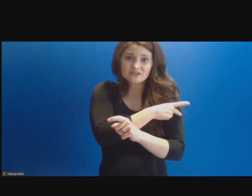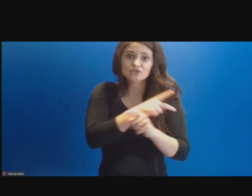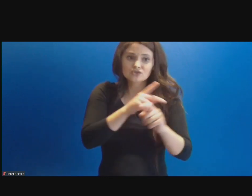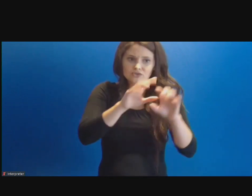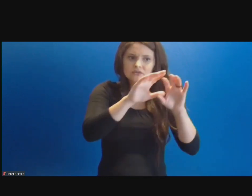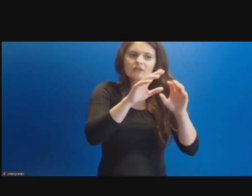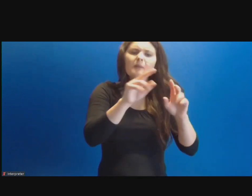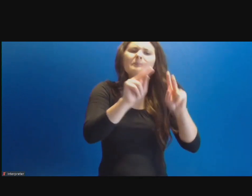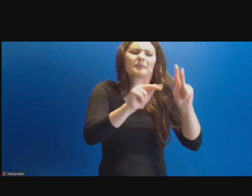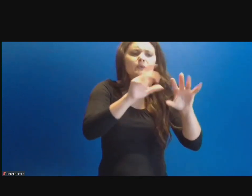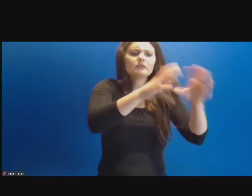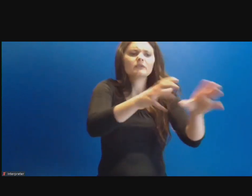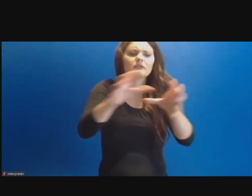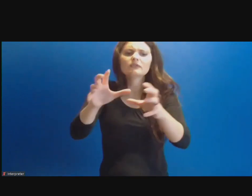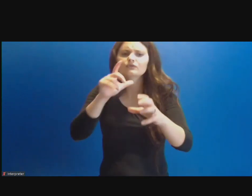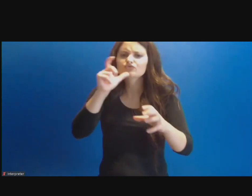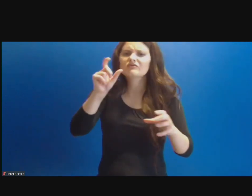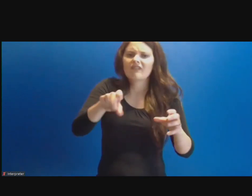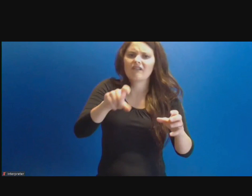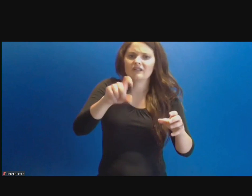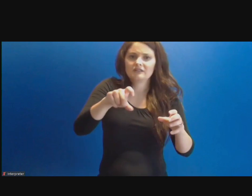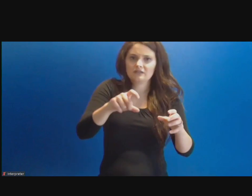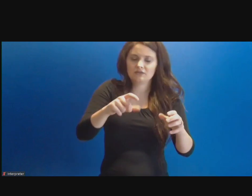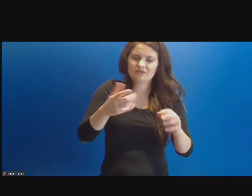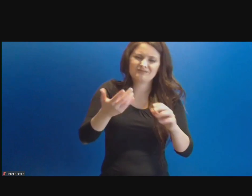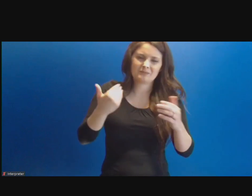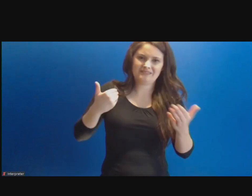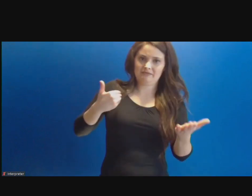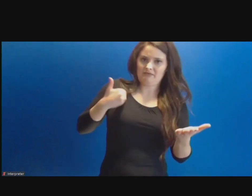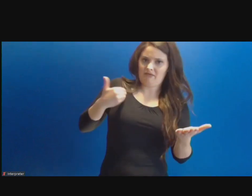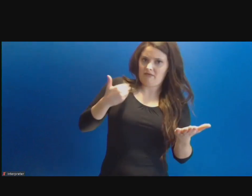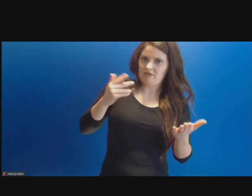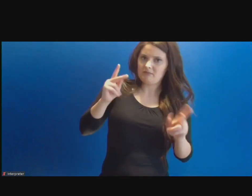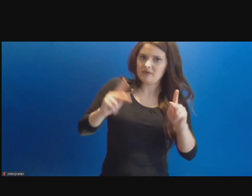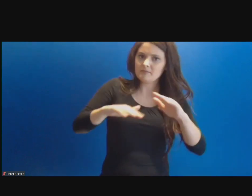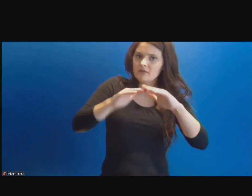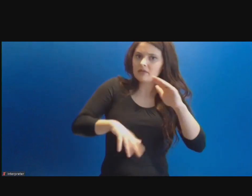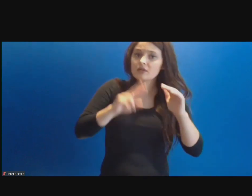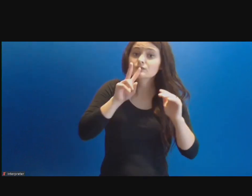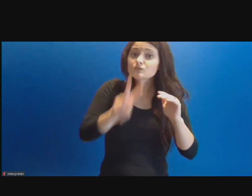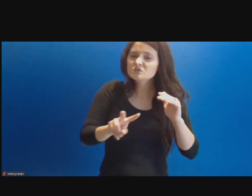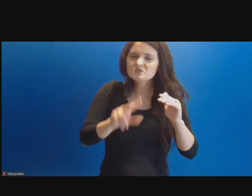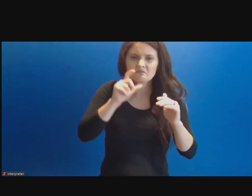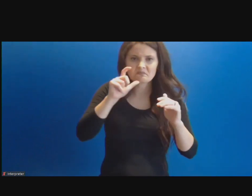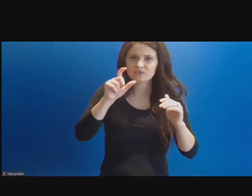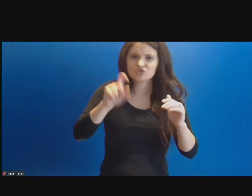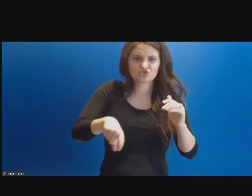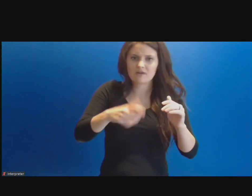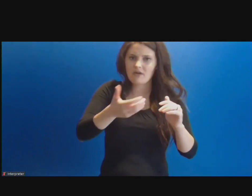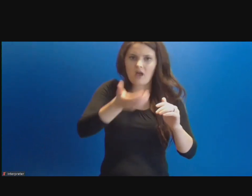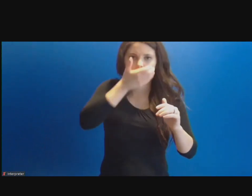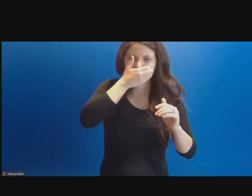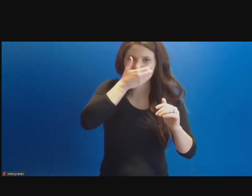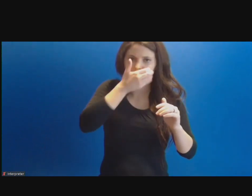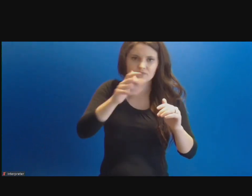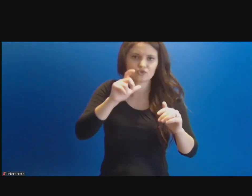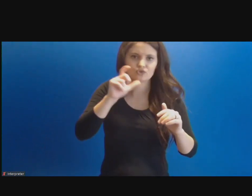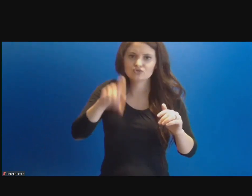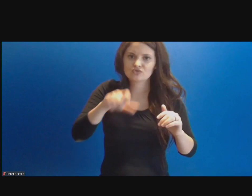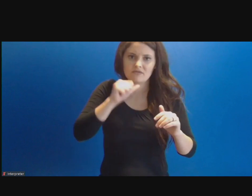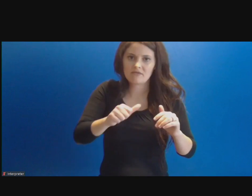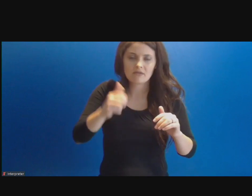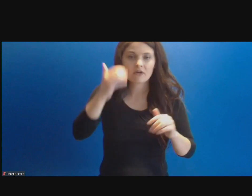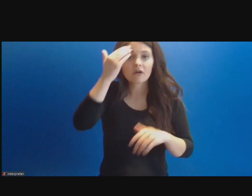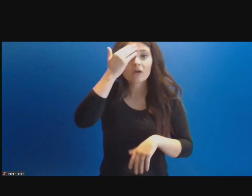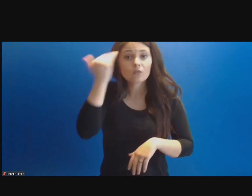these. So very young, probably less than 2 years of age, shouldn't wear a mask on their face because they